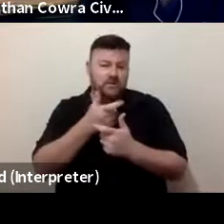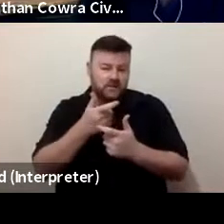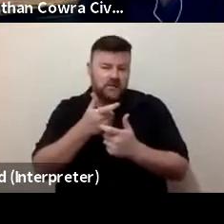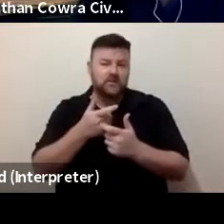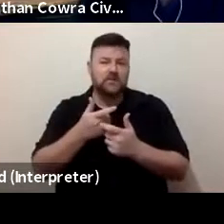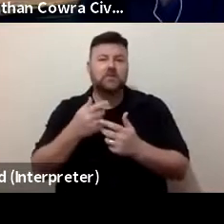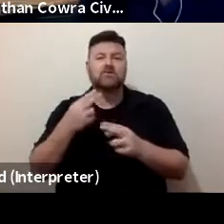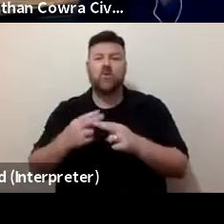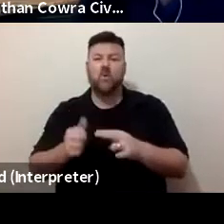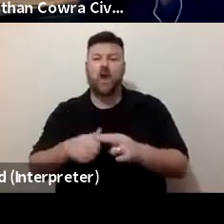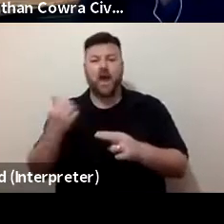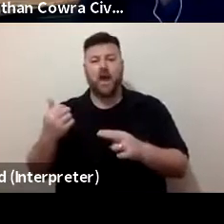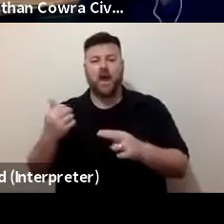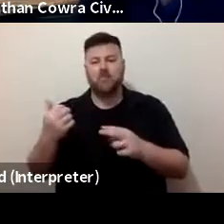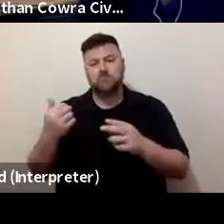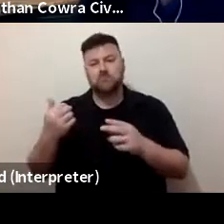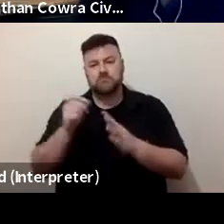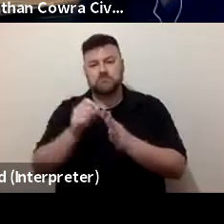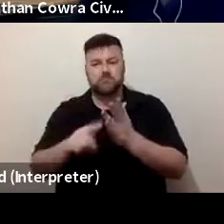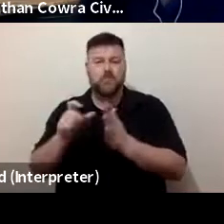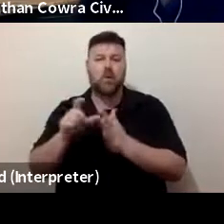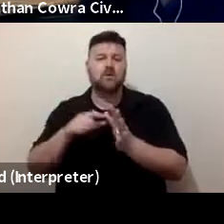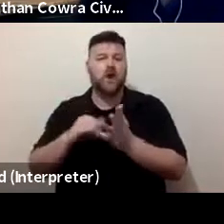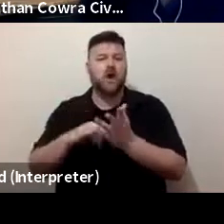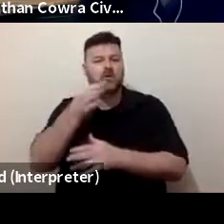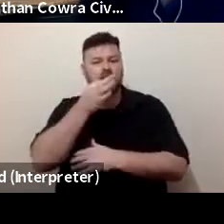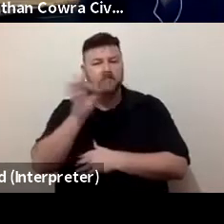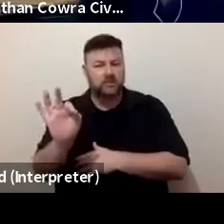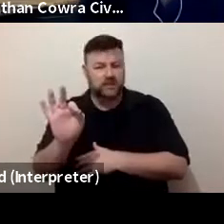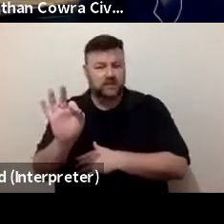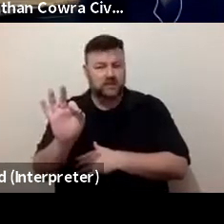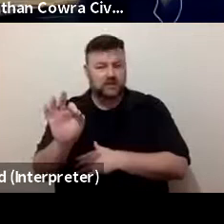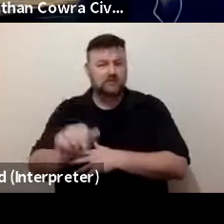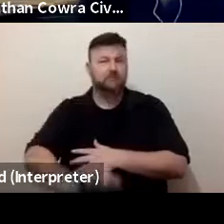we put it out for free. And one of the things we would do to